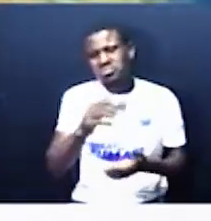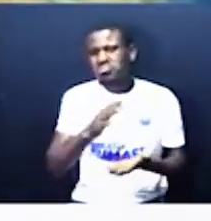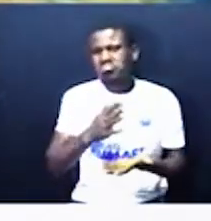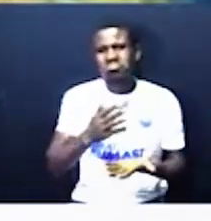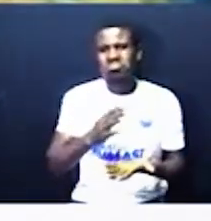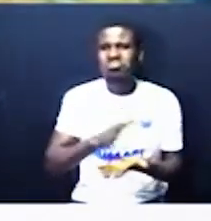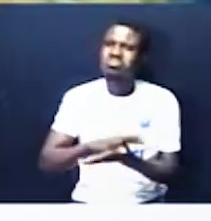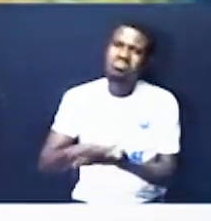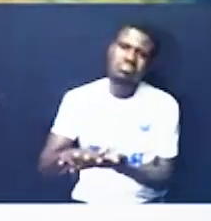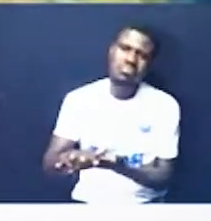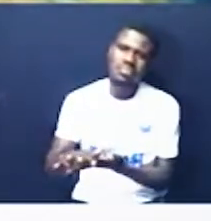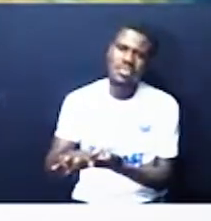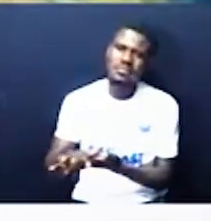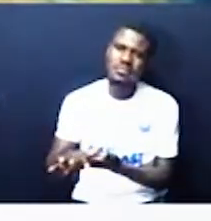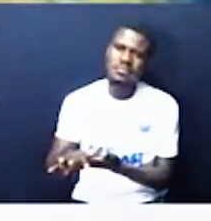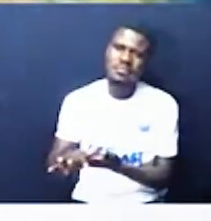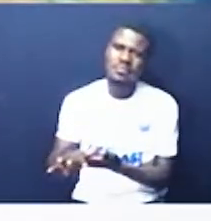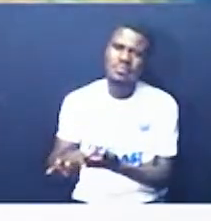Because